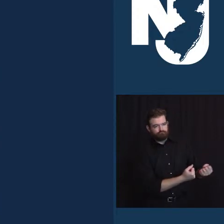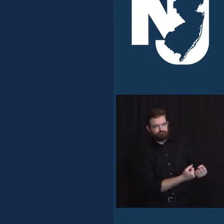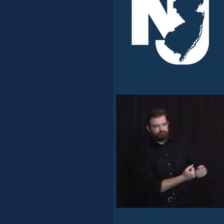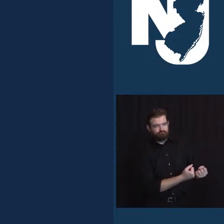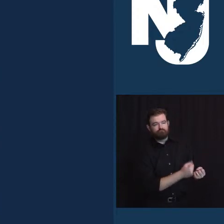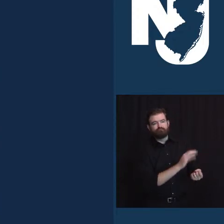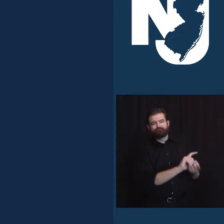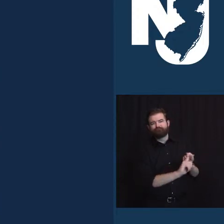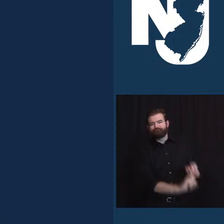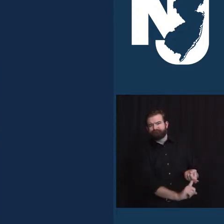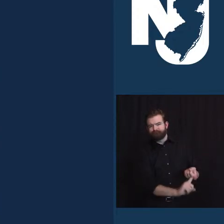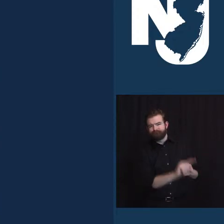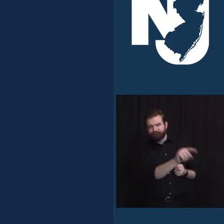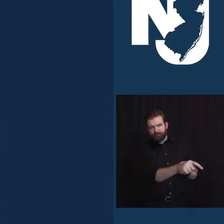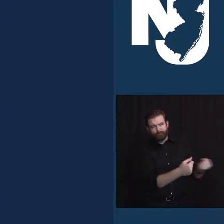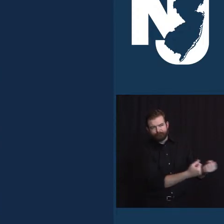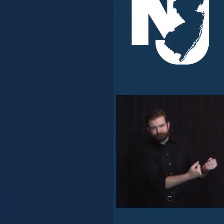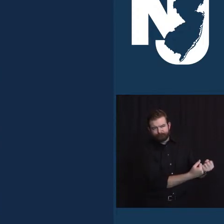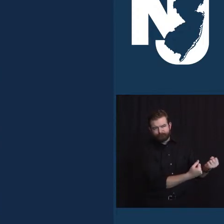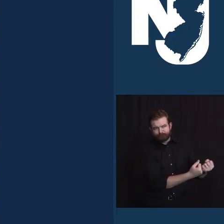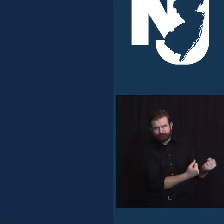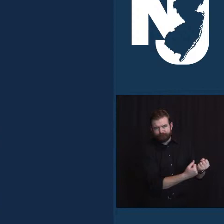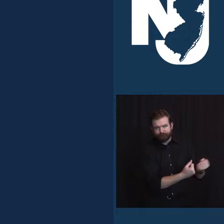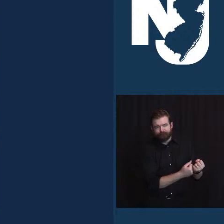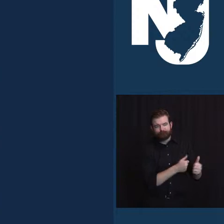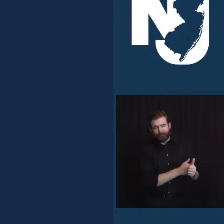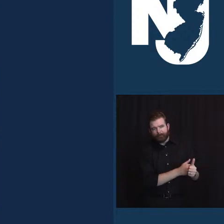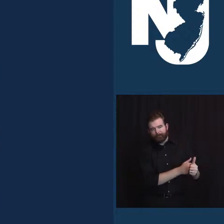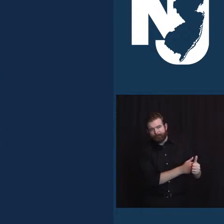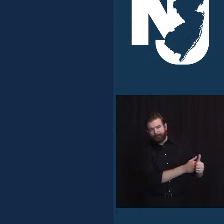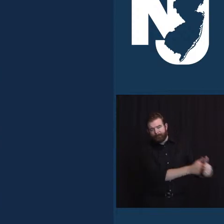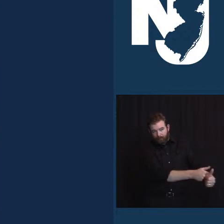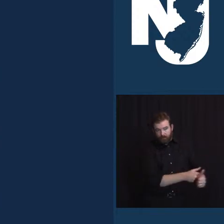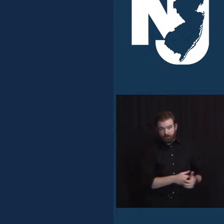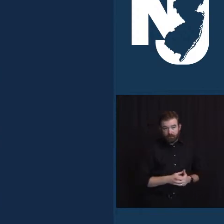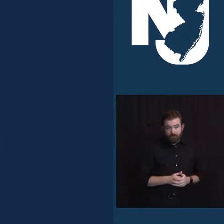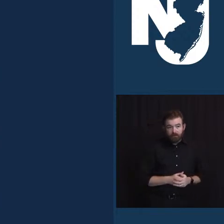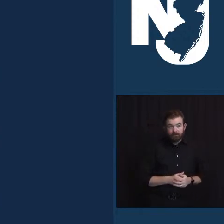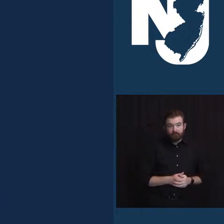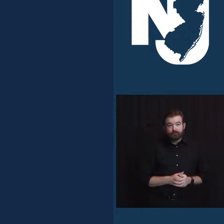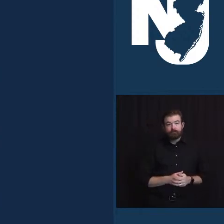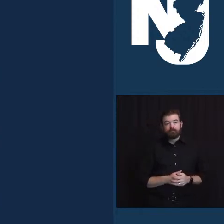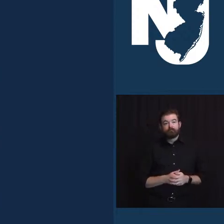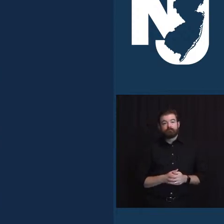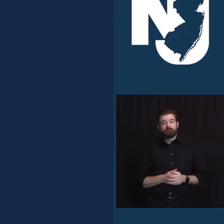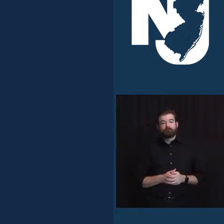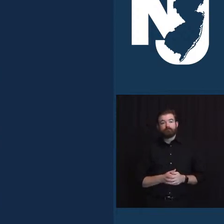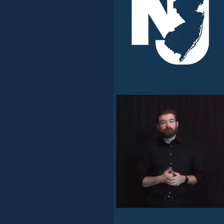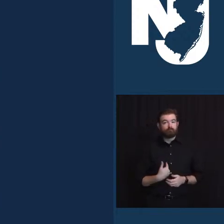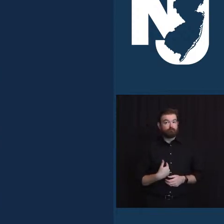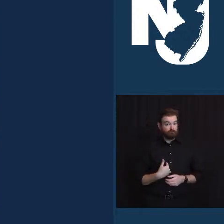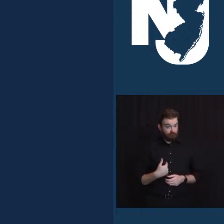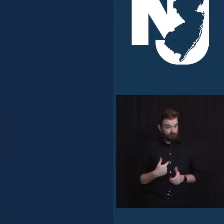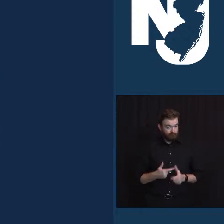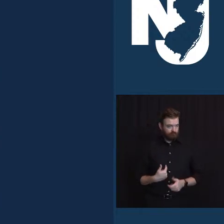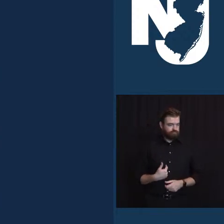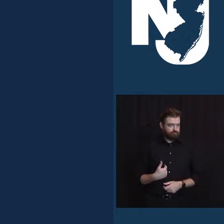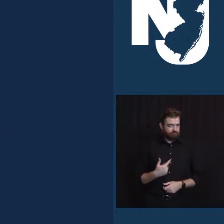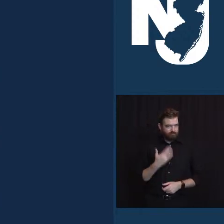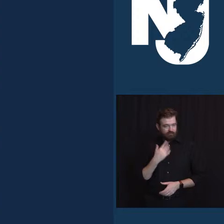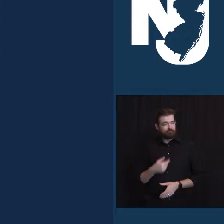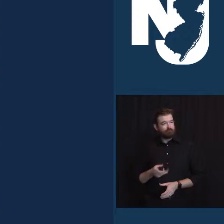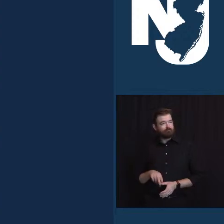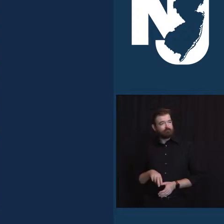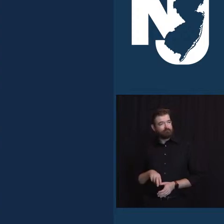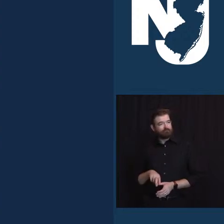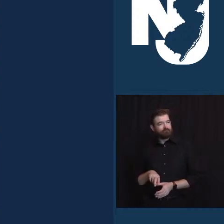the support vehicles. That's where I would have been, by the way, in the support vehicle. Along the route in which he averaged roughly, you ready for this?